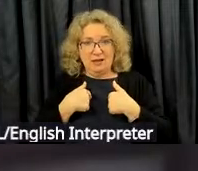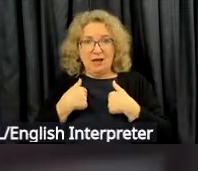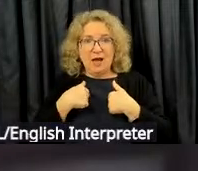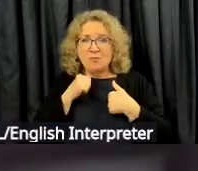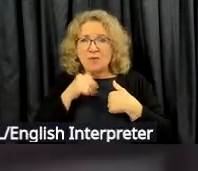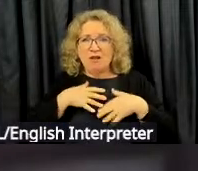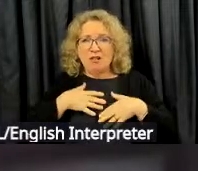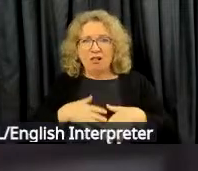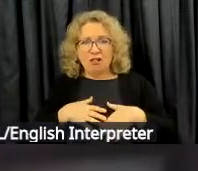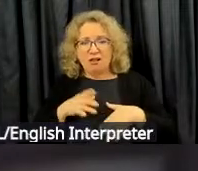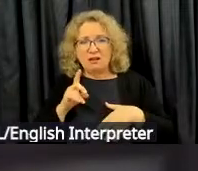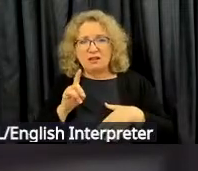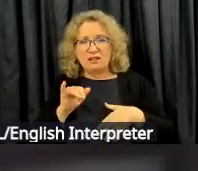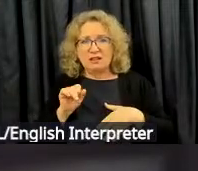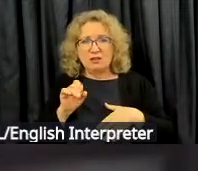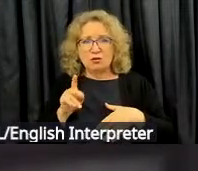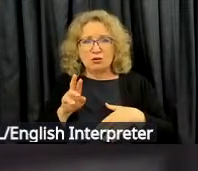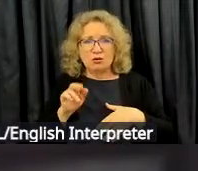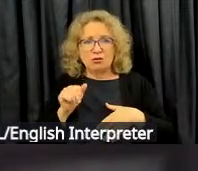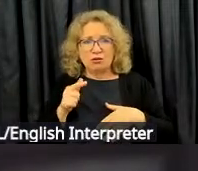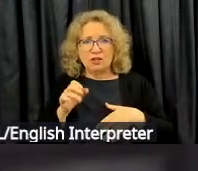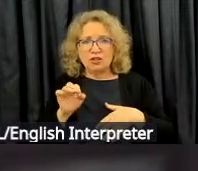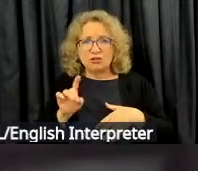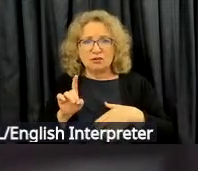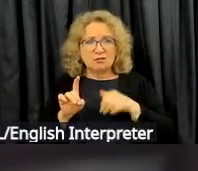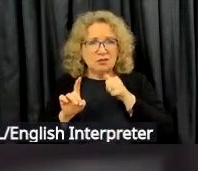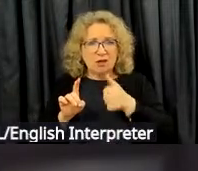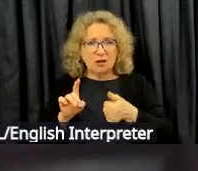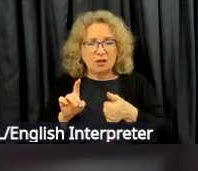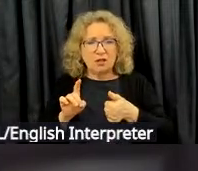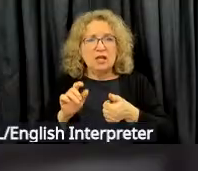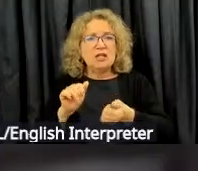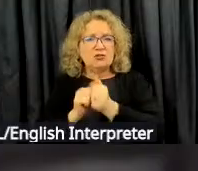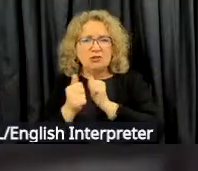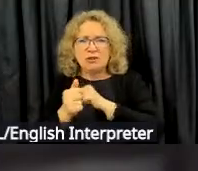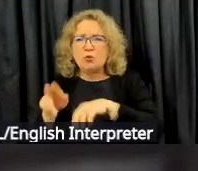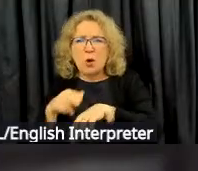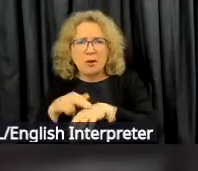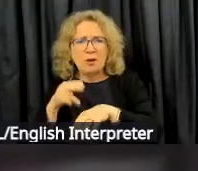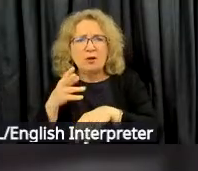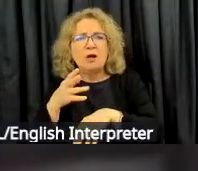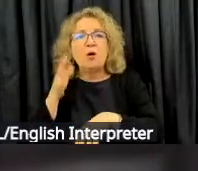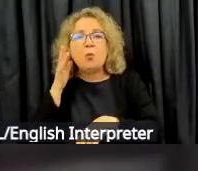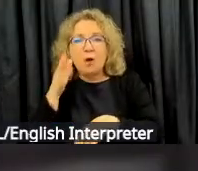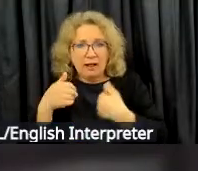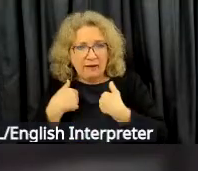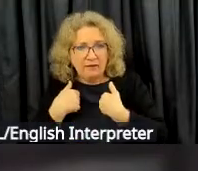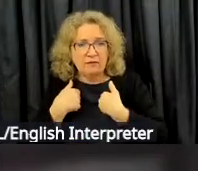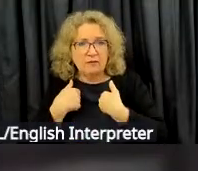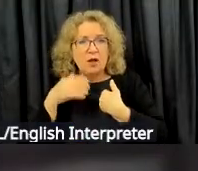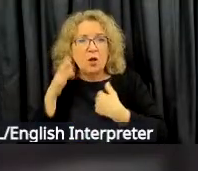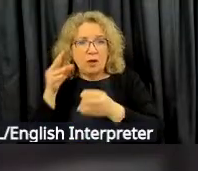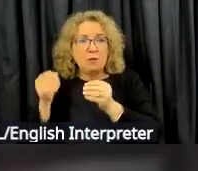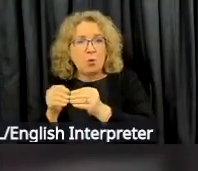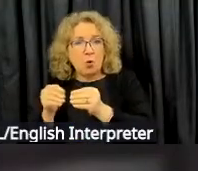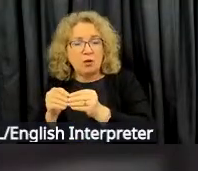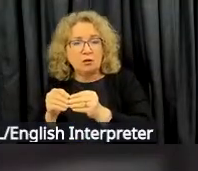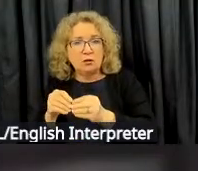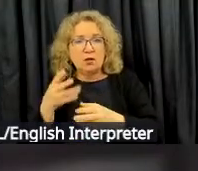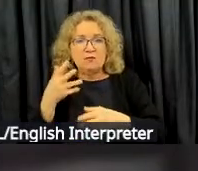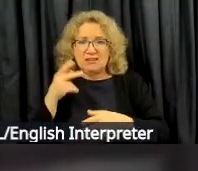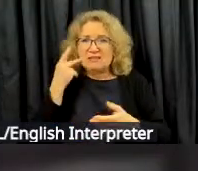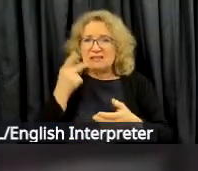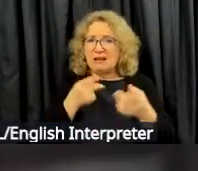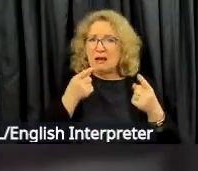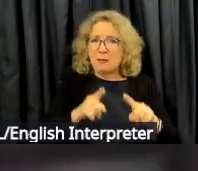discouraged because there are going to be changes and we've seen them and you just have to get through them. But I think